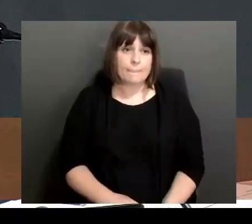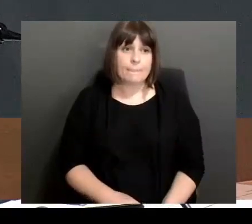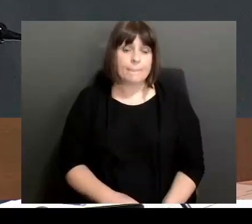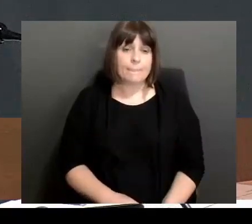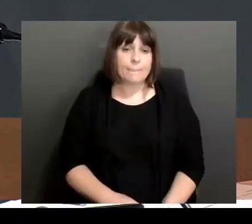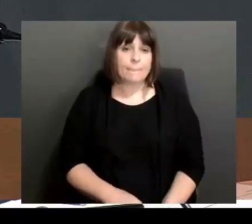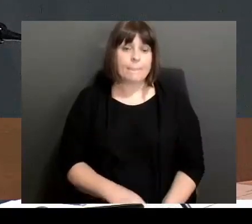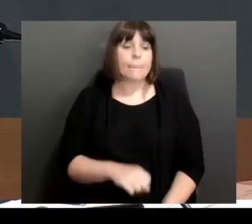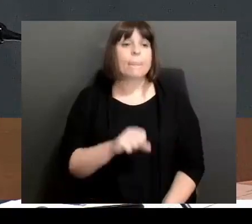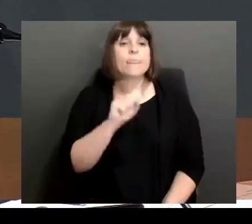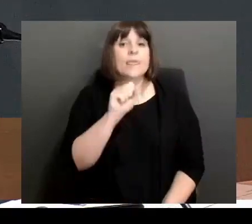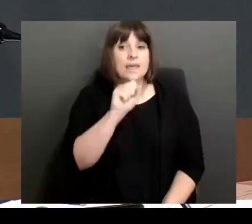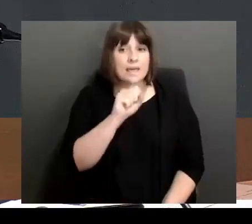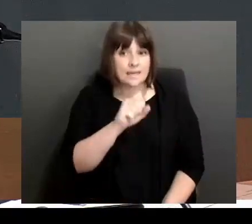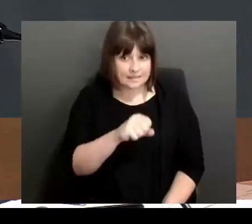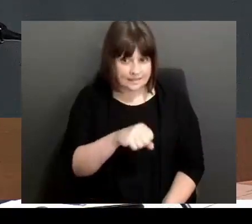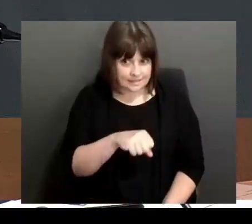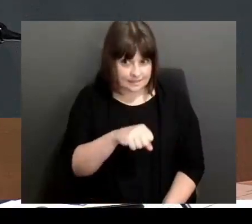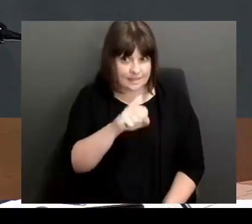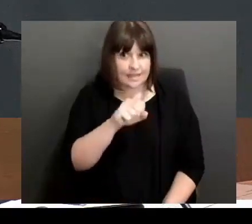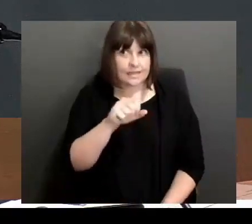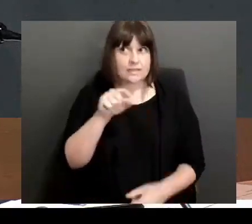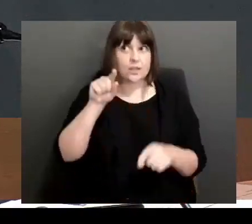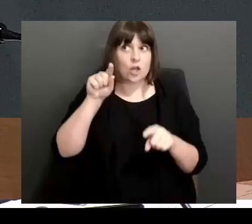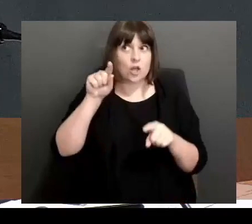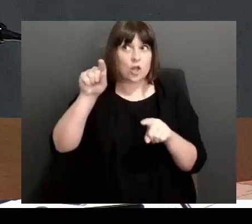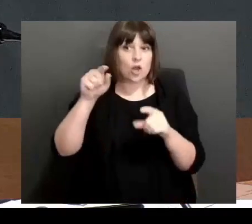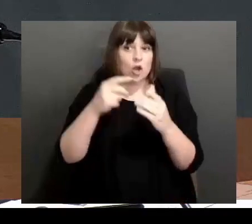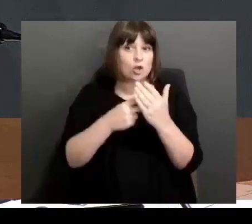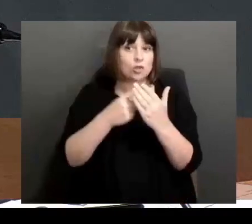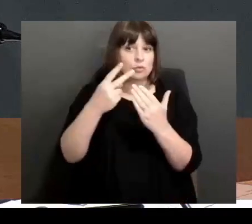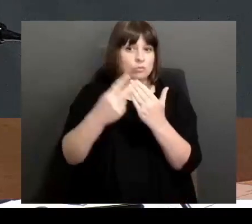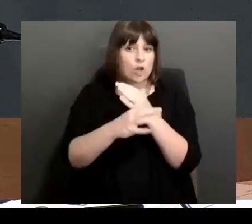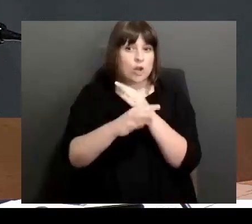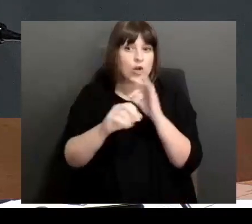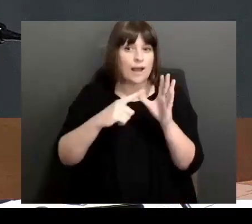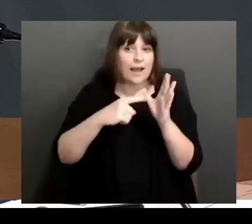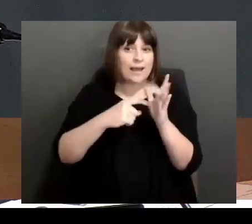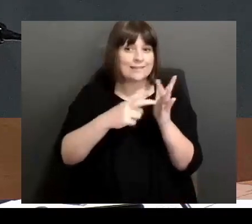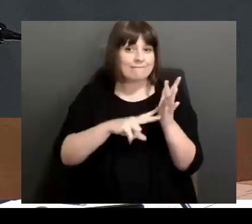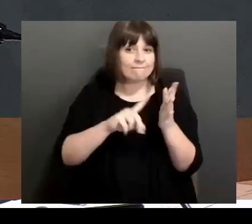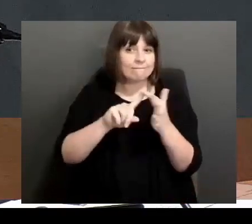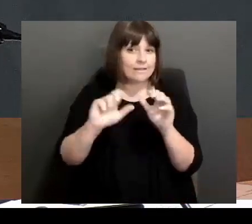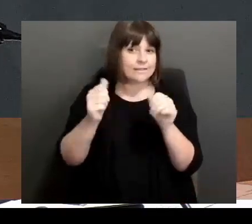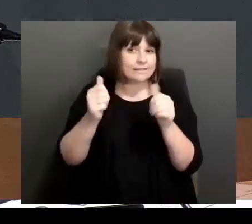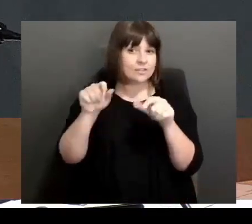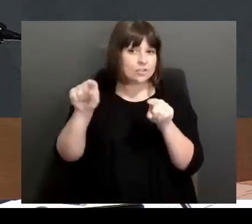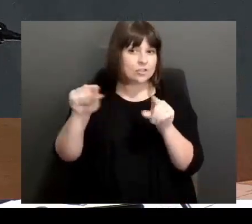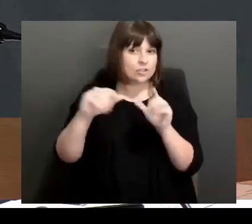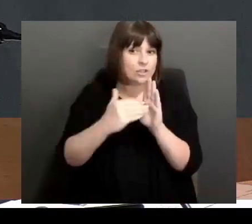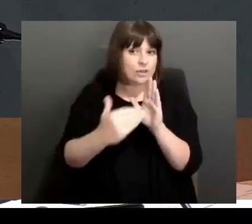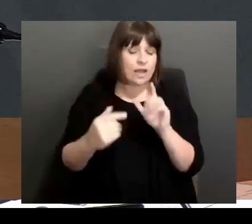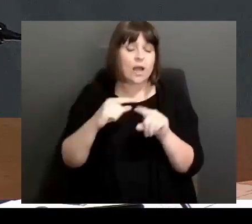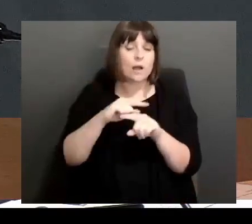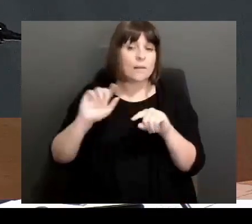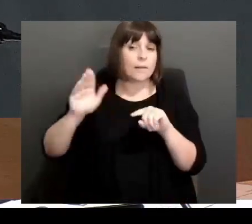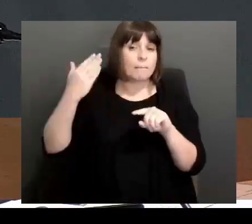these programs are no longer active, and funds have been expended, where we had